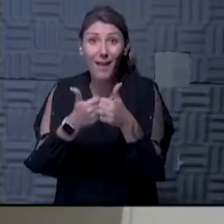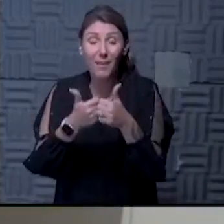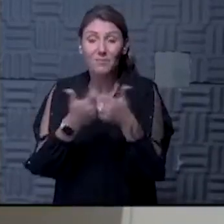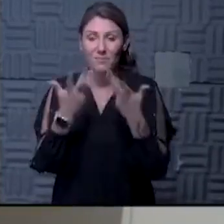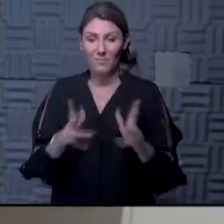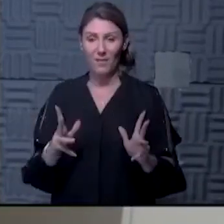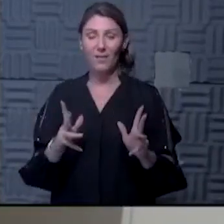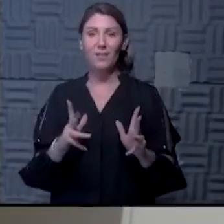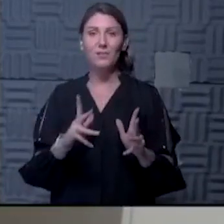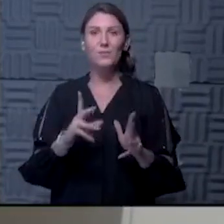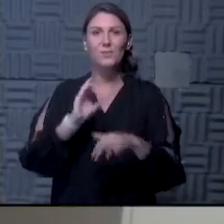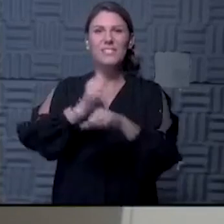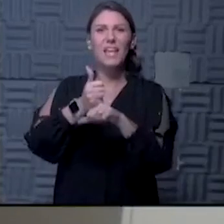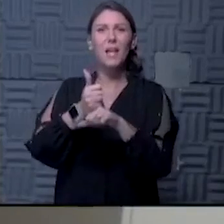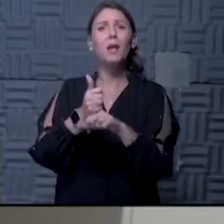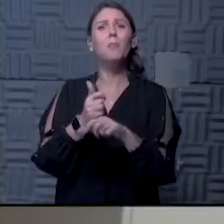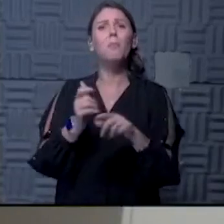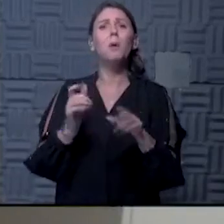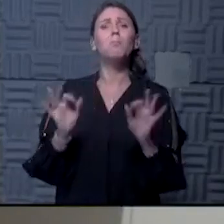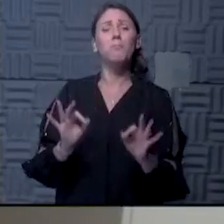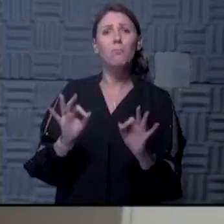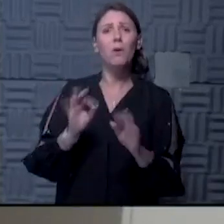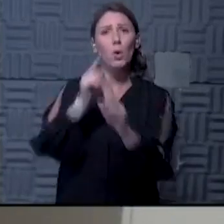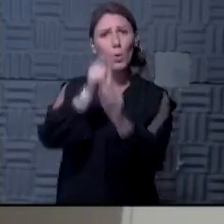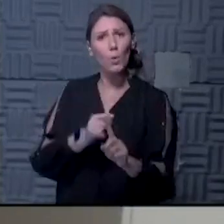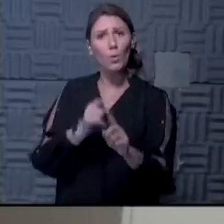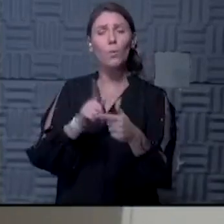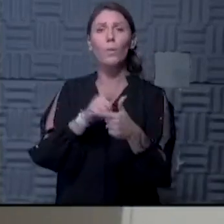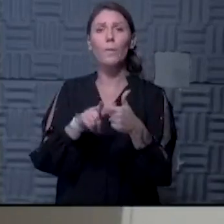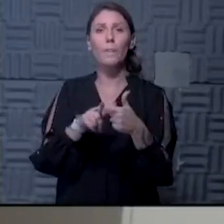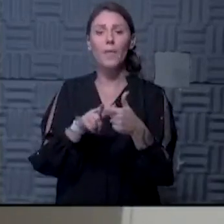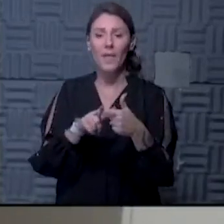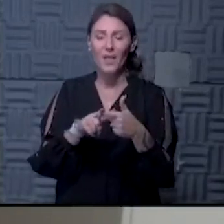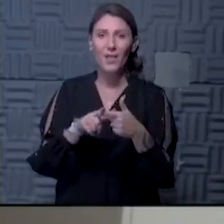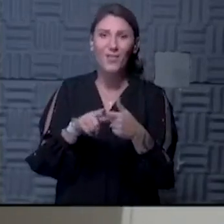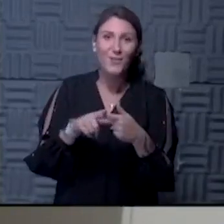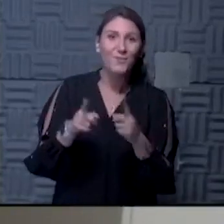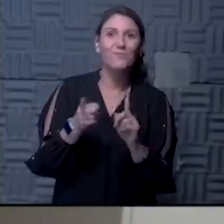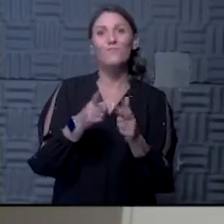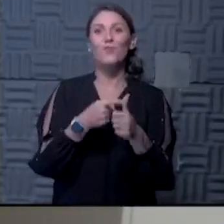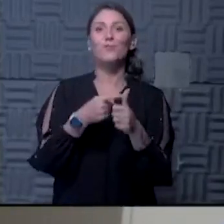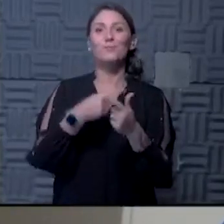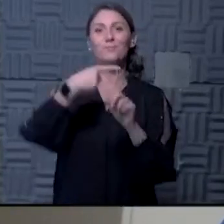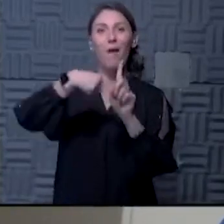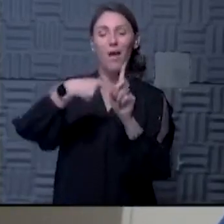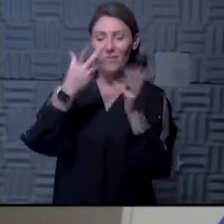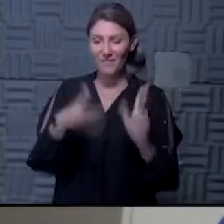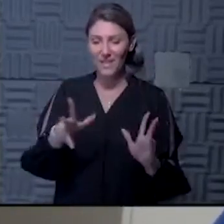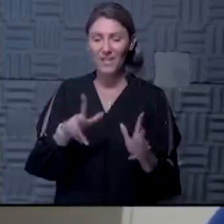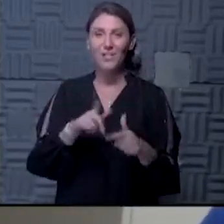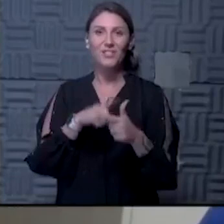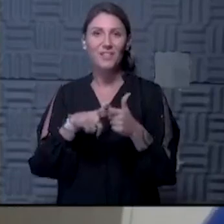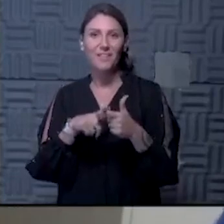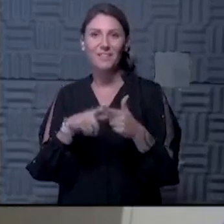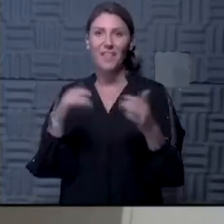So you got to set these little goals for ourselves, and then it was, let's get through the first month, and then the second month, and let's get to the playoffs.